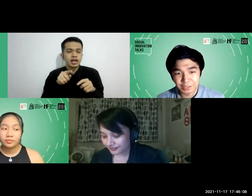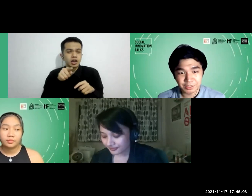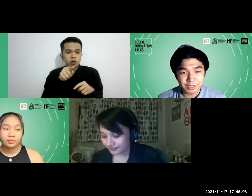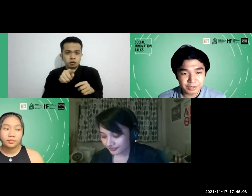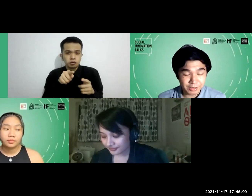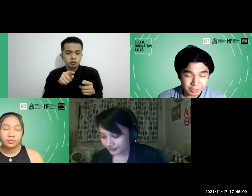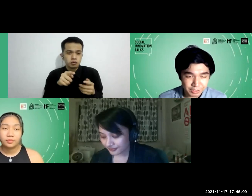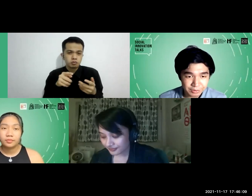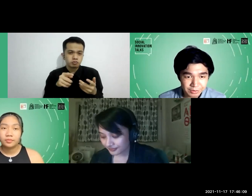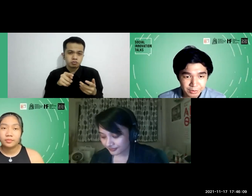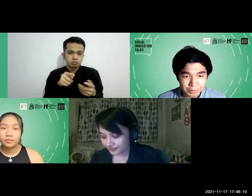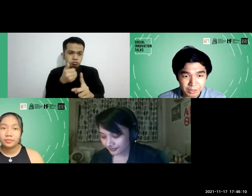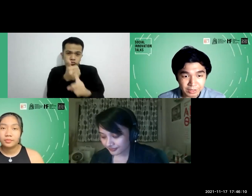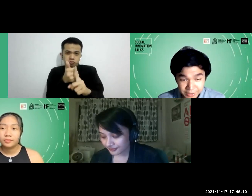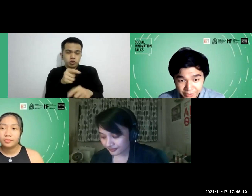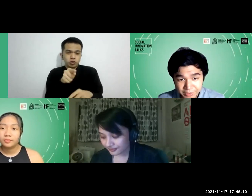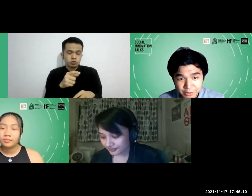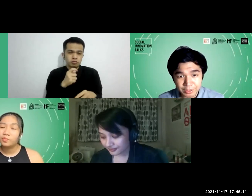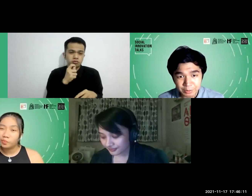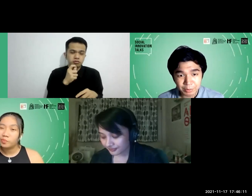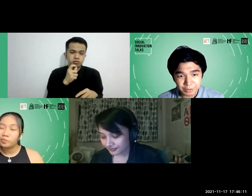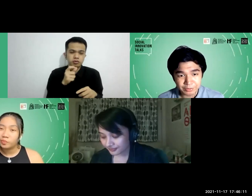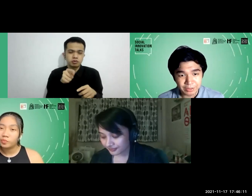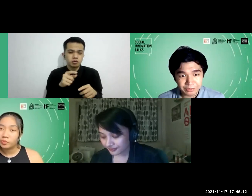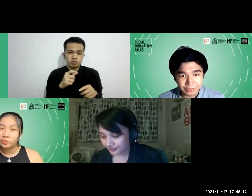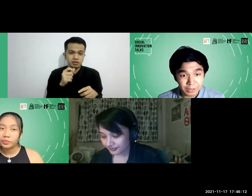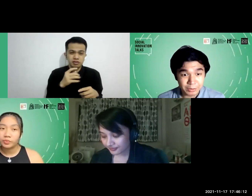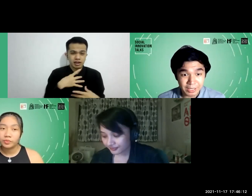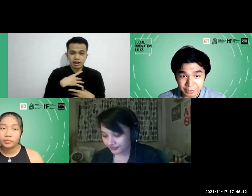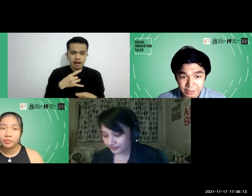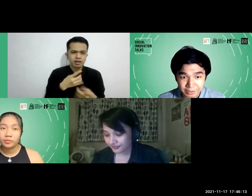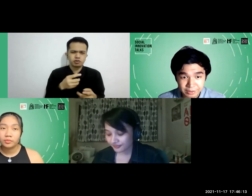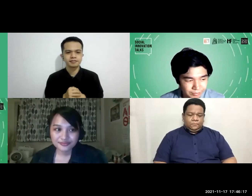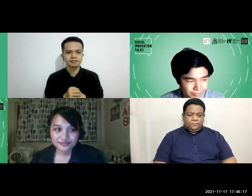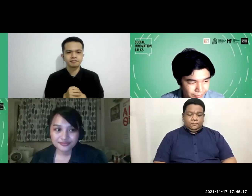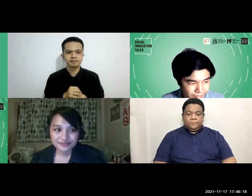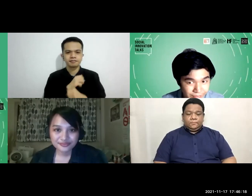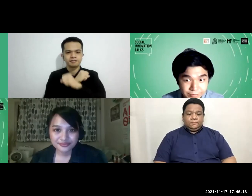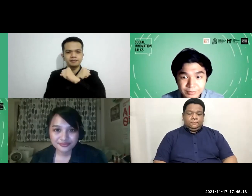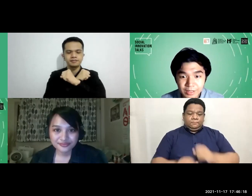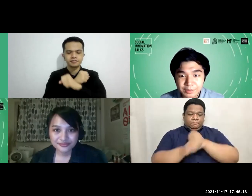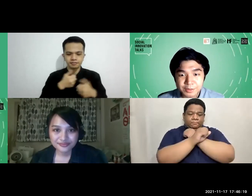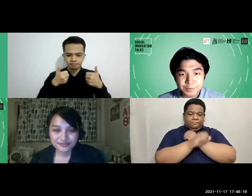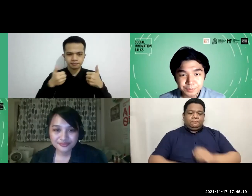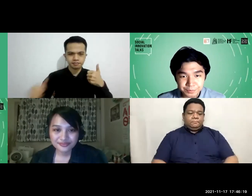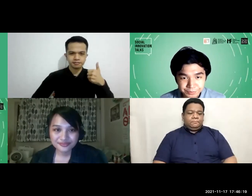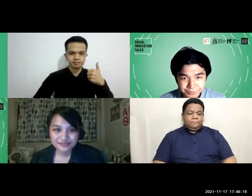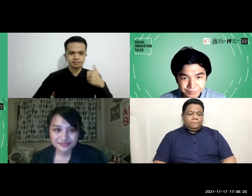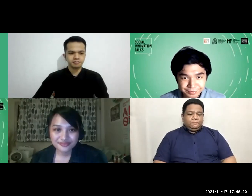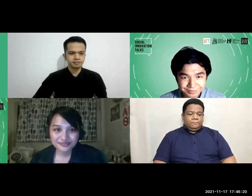to use technology. But it is definitely going to be a part of life, whether we like it or not. Okay. Thank you,